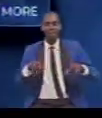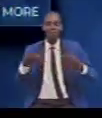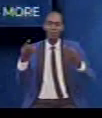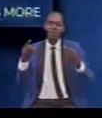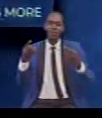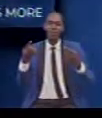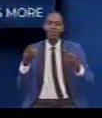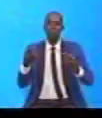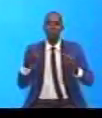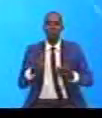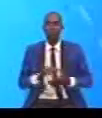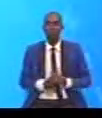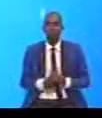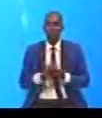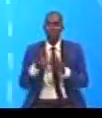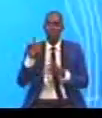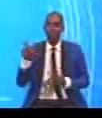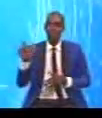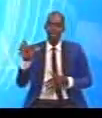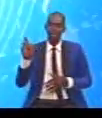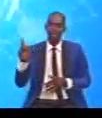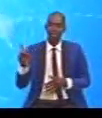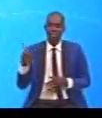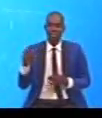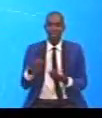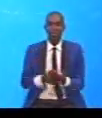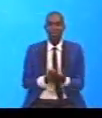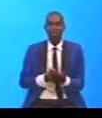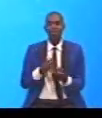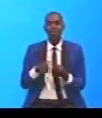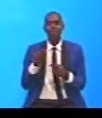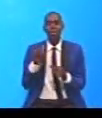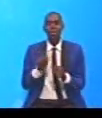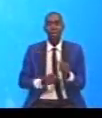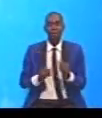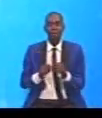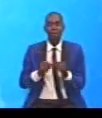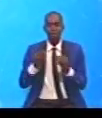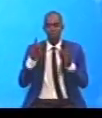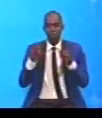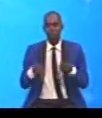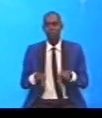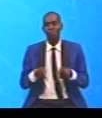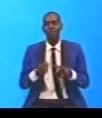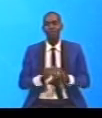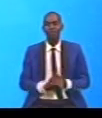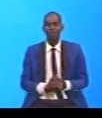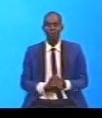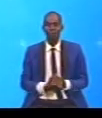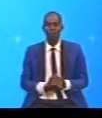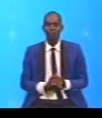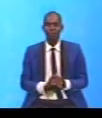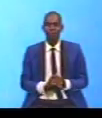go." GCK. The gospel to every creature.